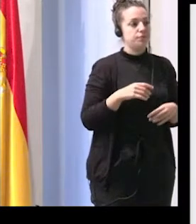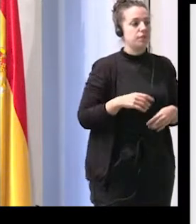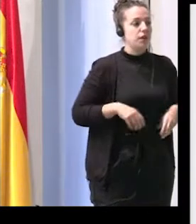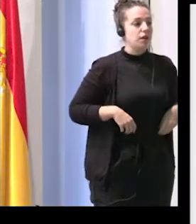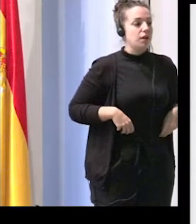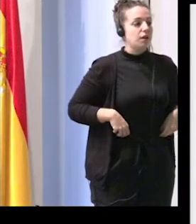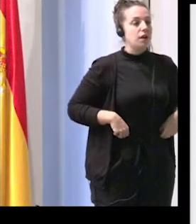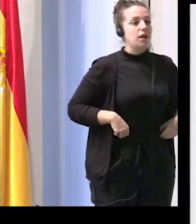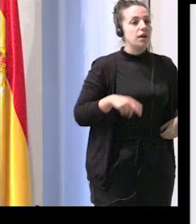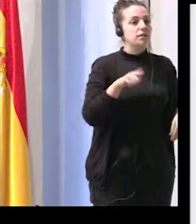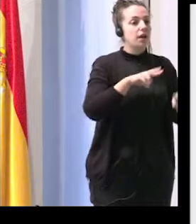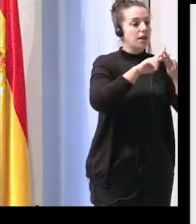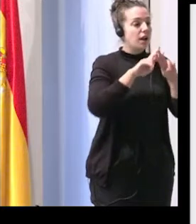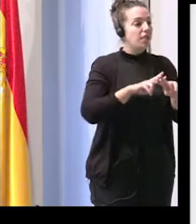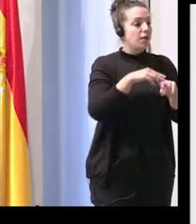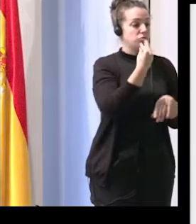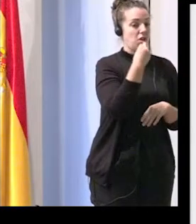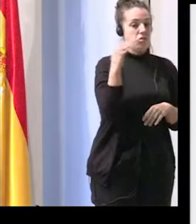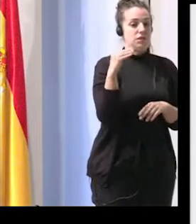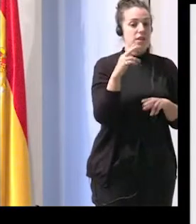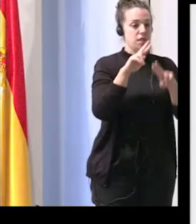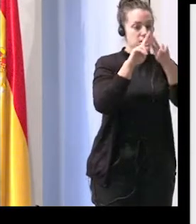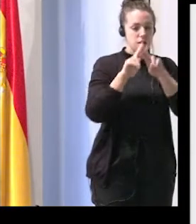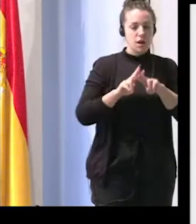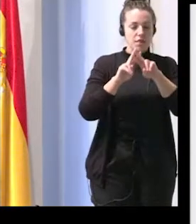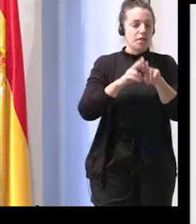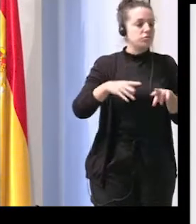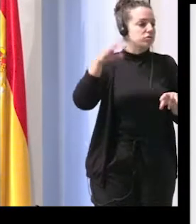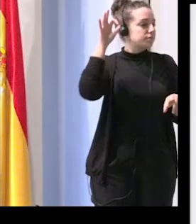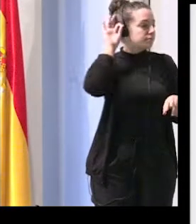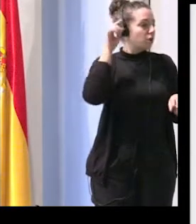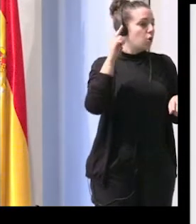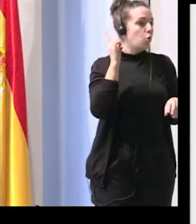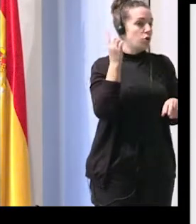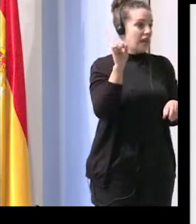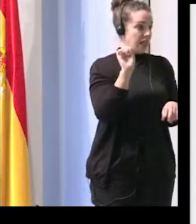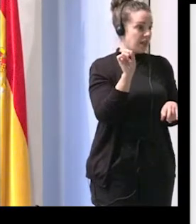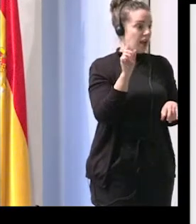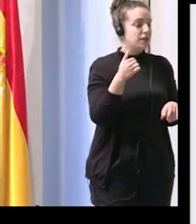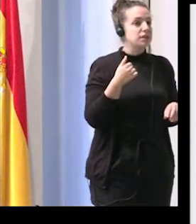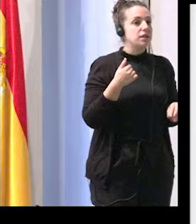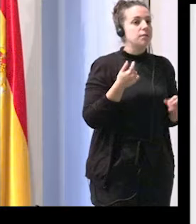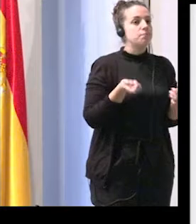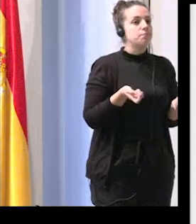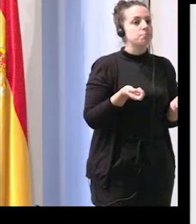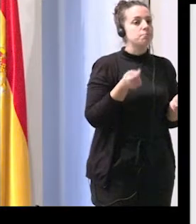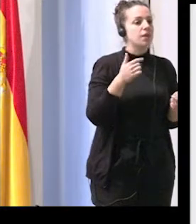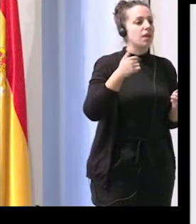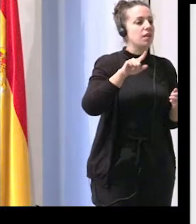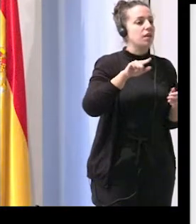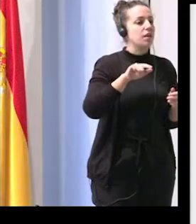adolescents using unilateral cochlear implants, and I'm going to explain the brain measures a little bit more later. But